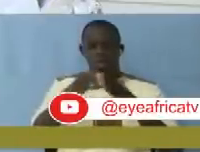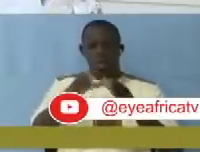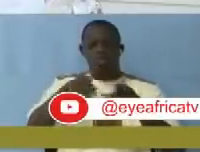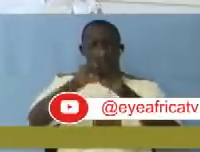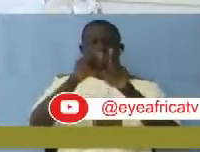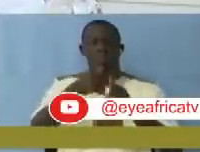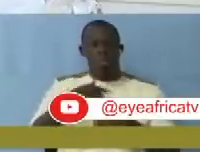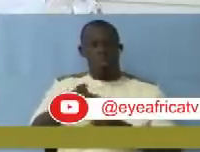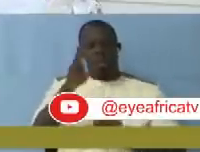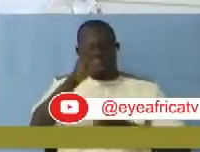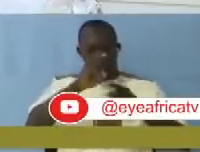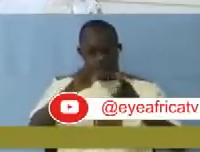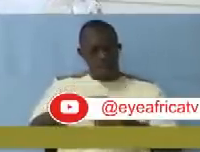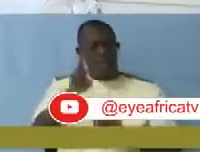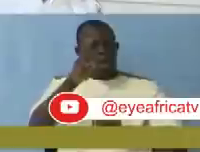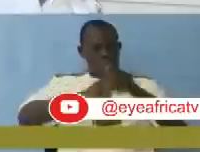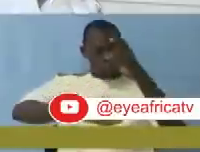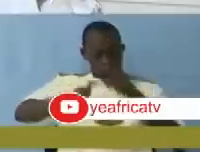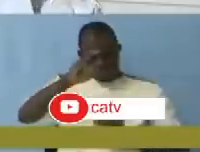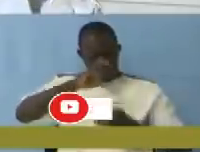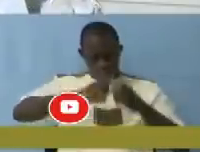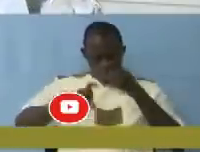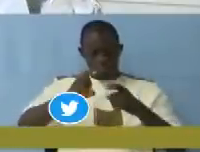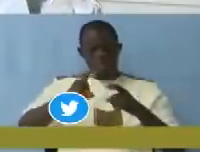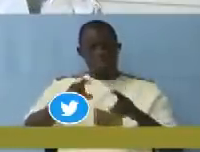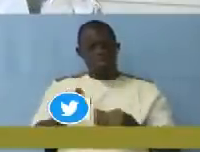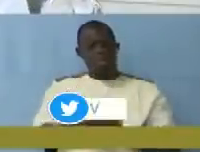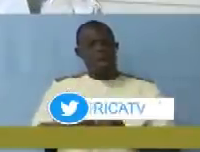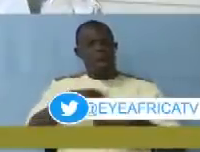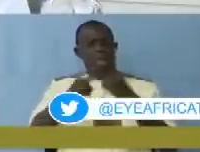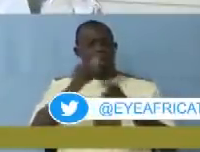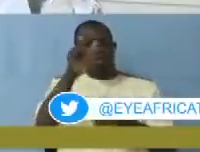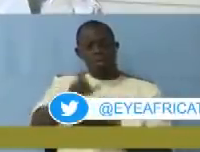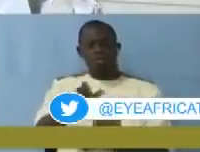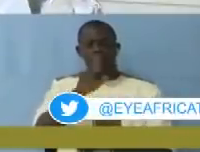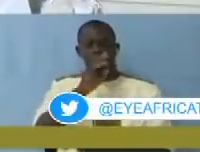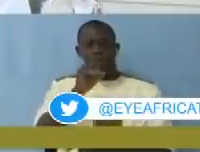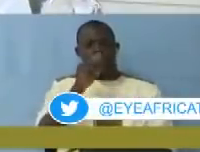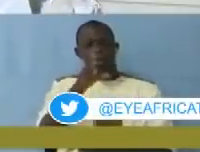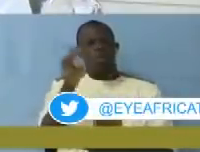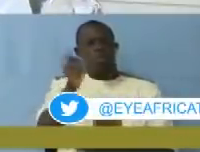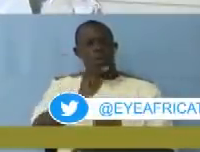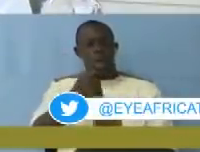and repeat somebody who accused me, and